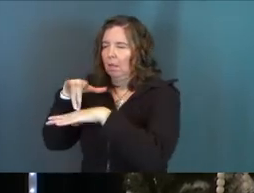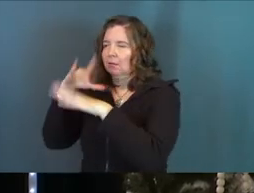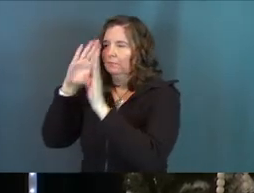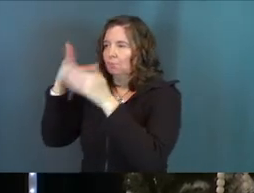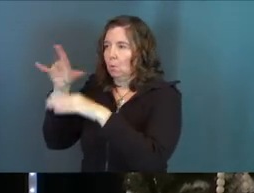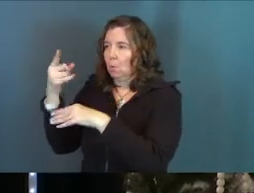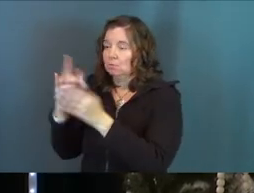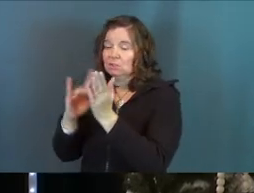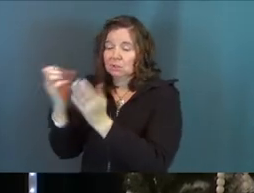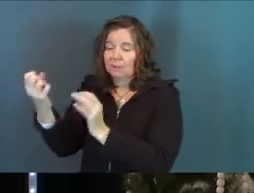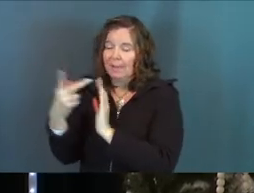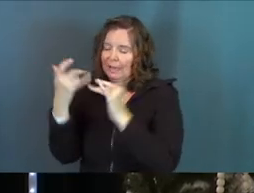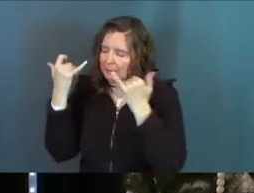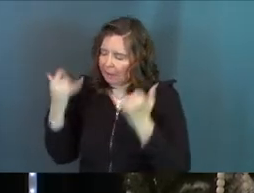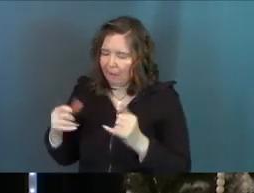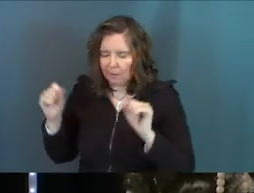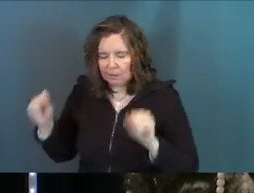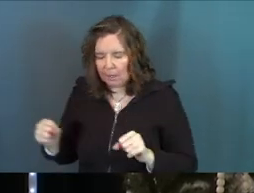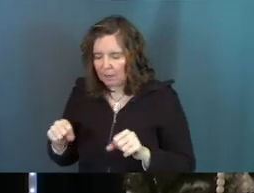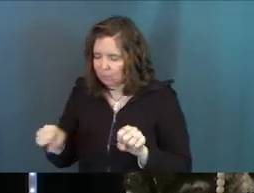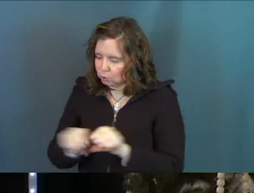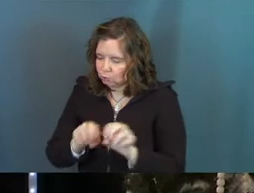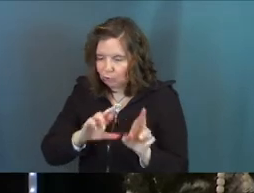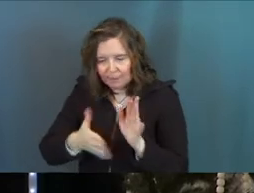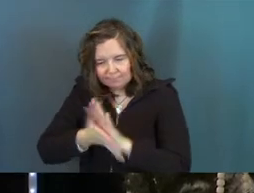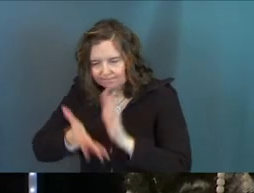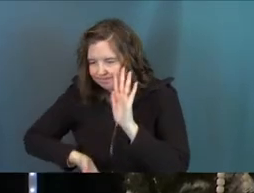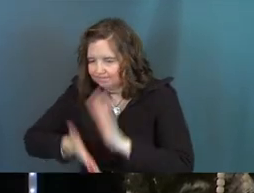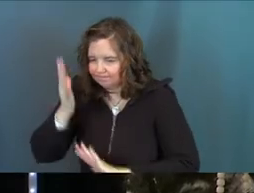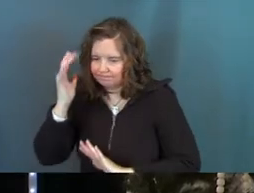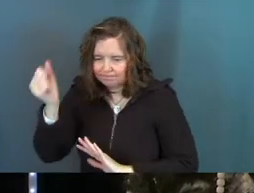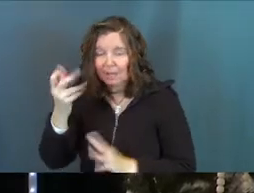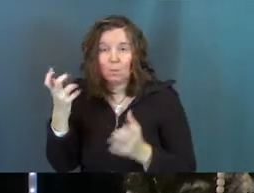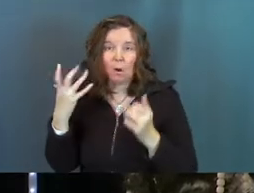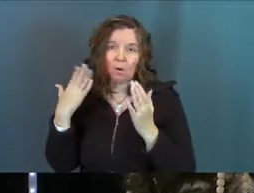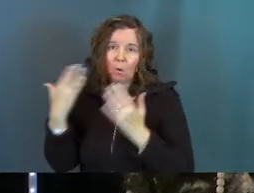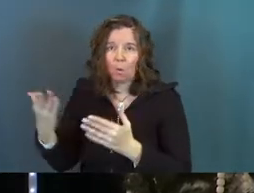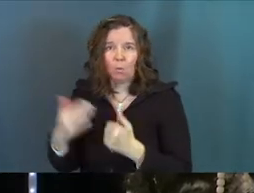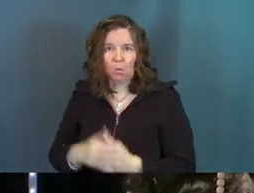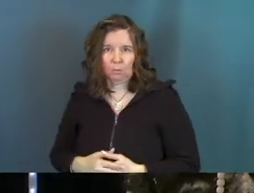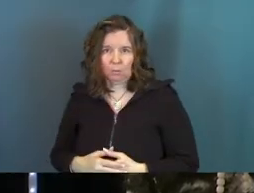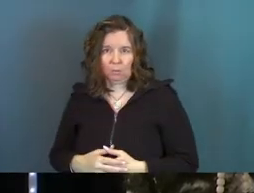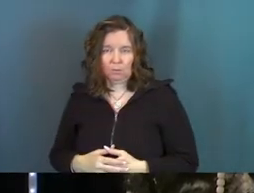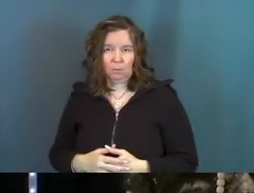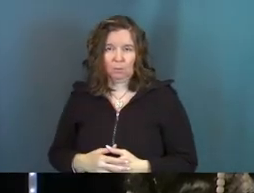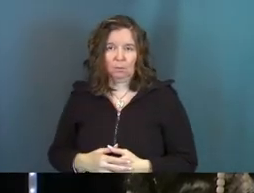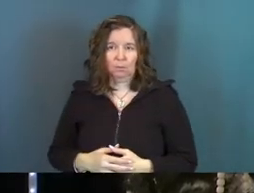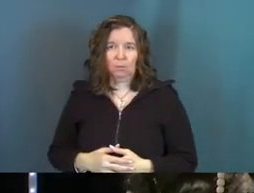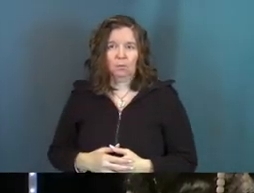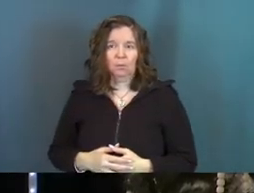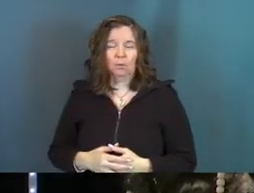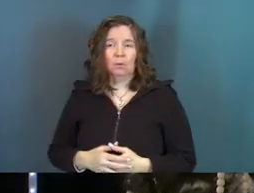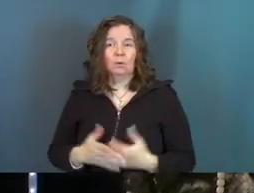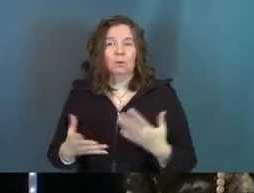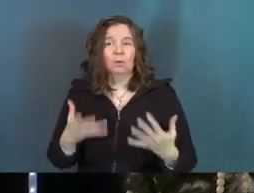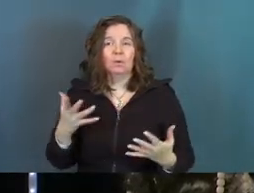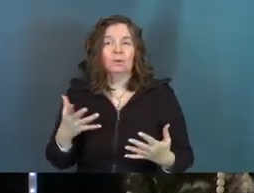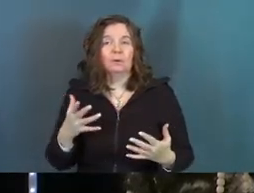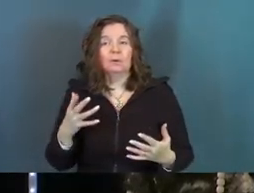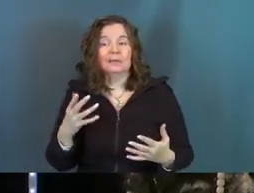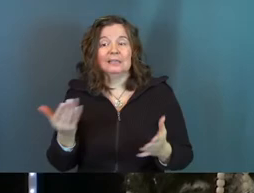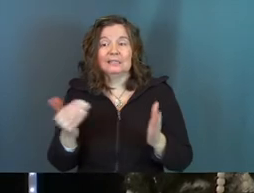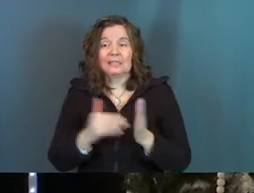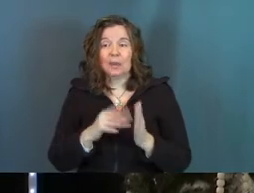know, Jesus, you can come back right now. Let me put my shoes on. I'm ready. You know what I mean? It's like, I just want to go. And it